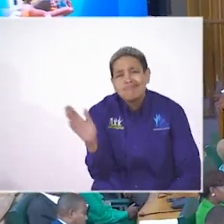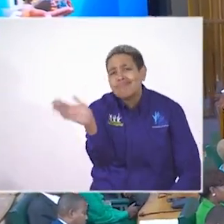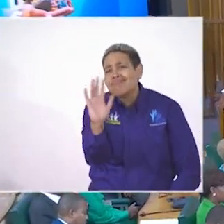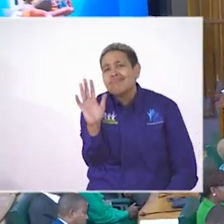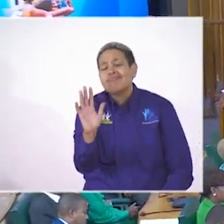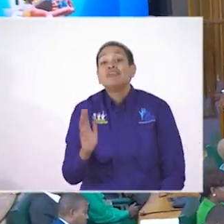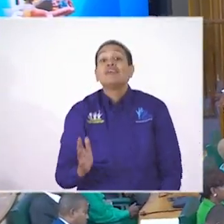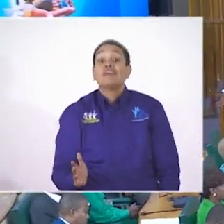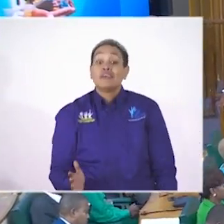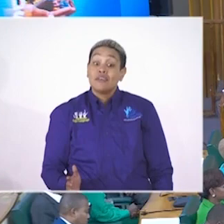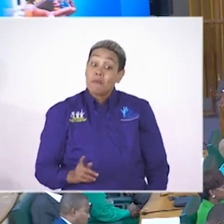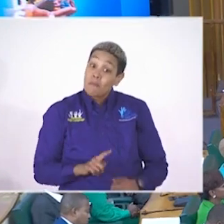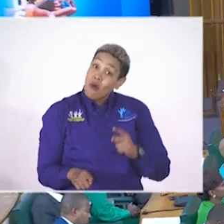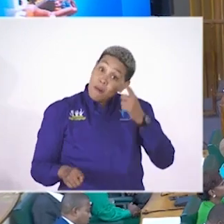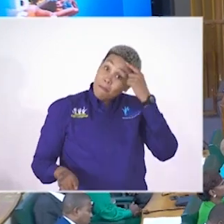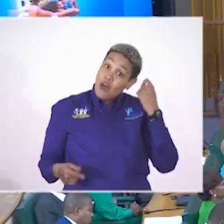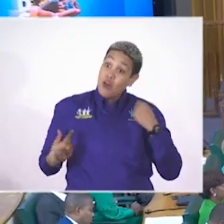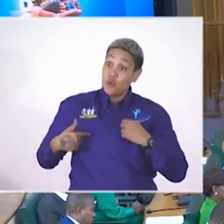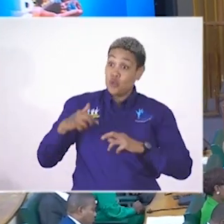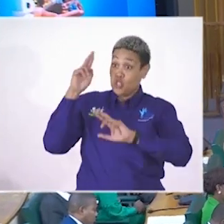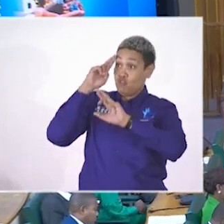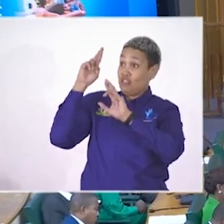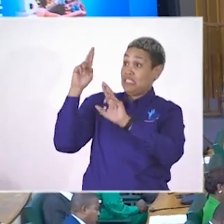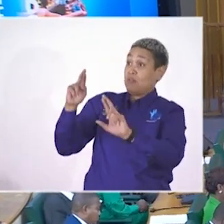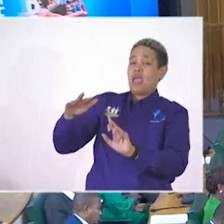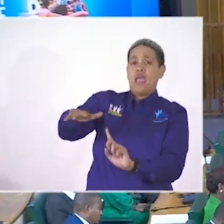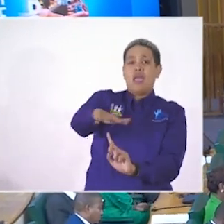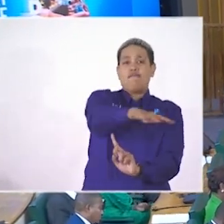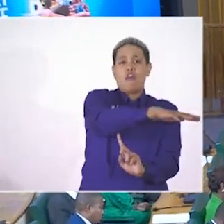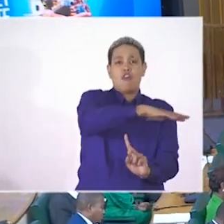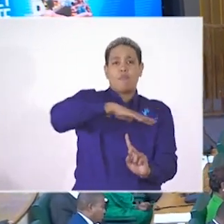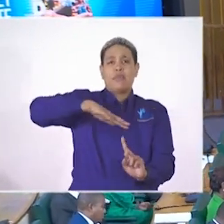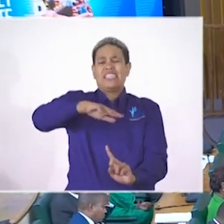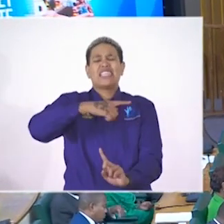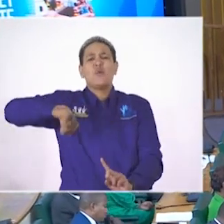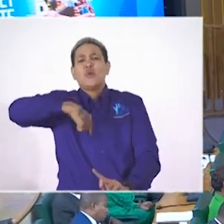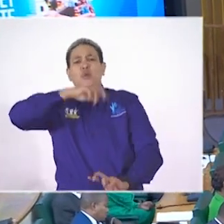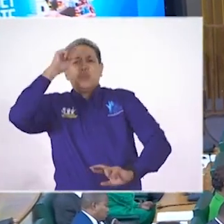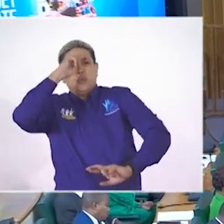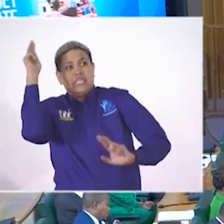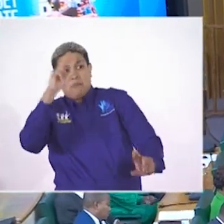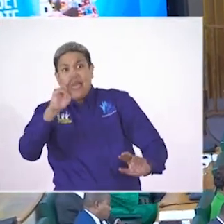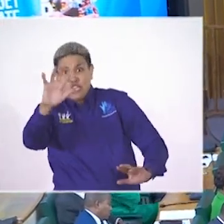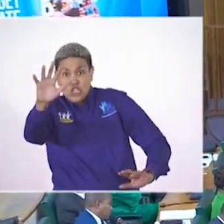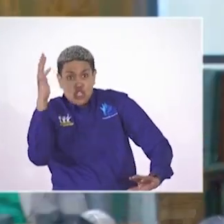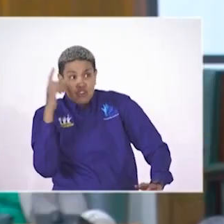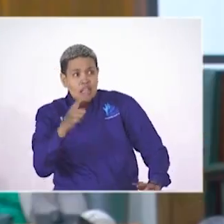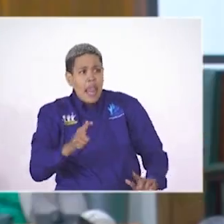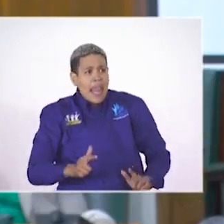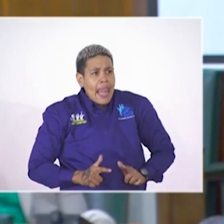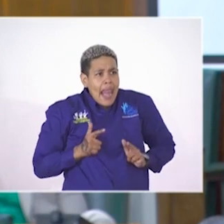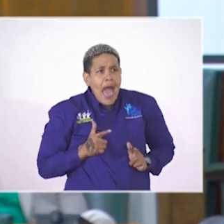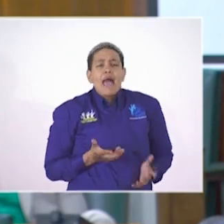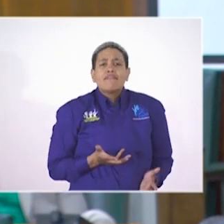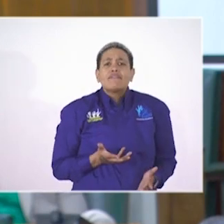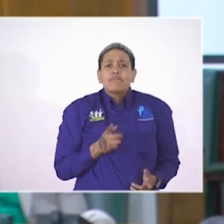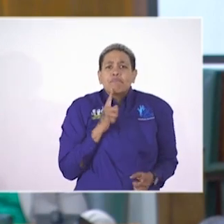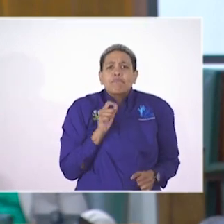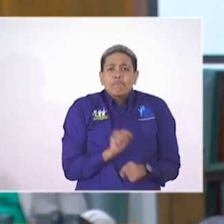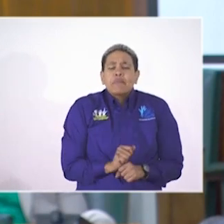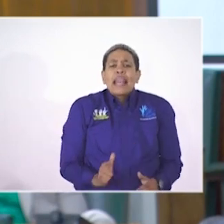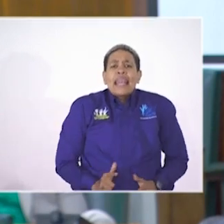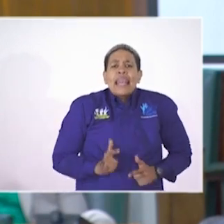Speaker? Because we respect our environment, and we respect that the tree has a life,